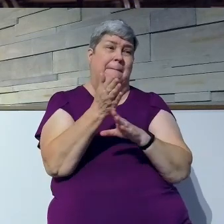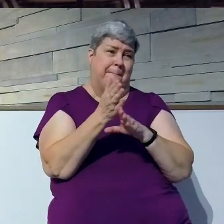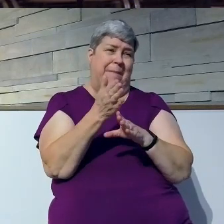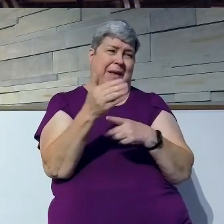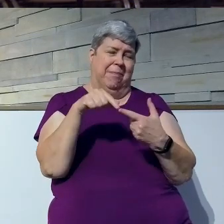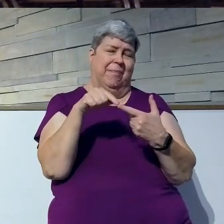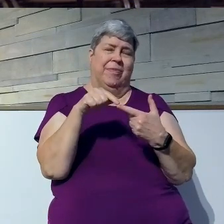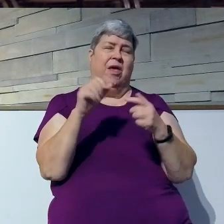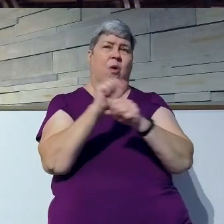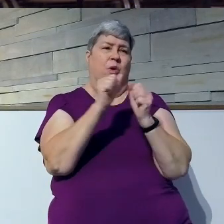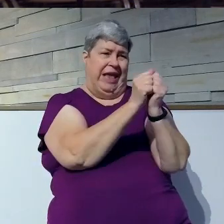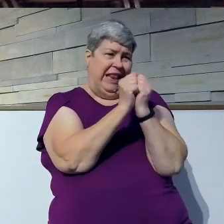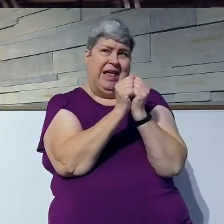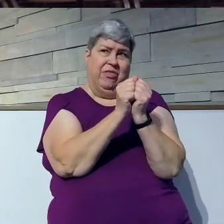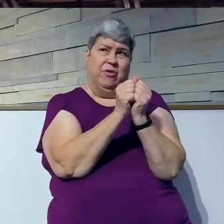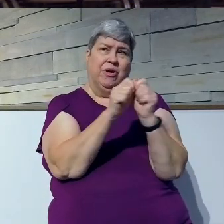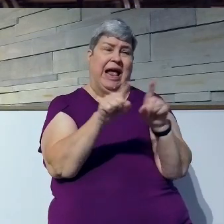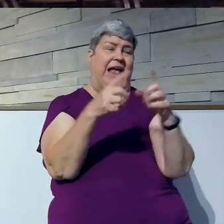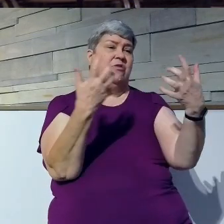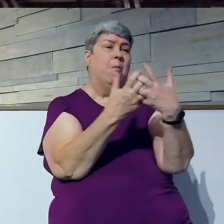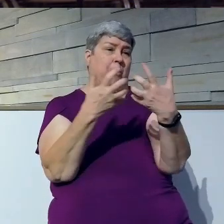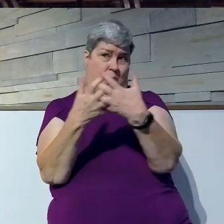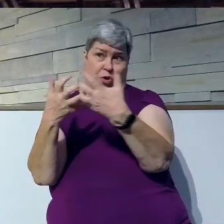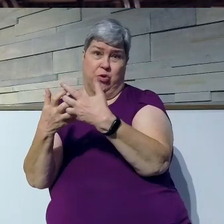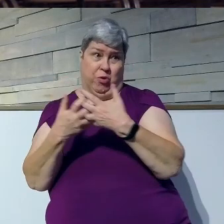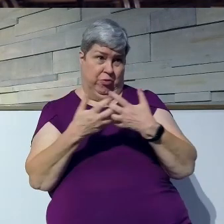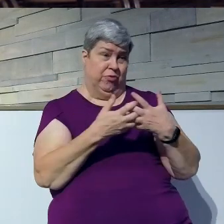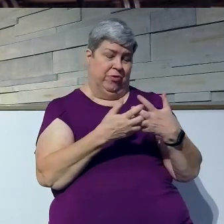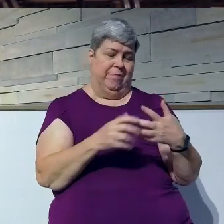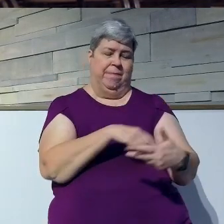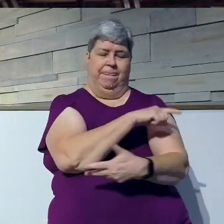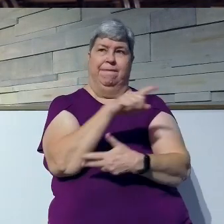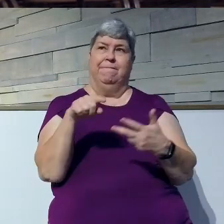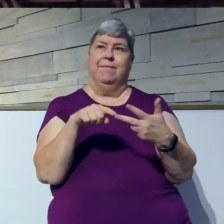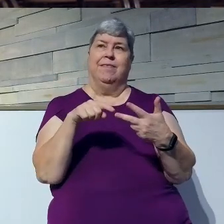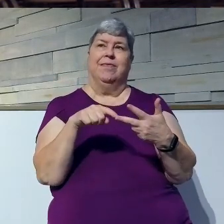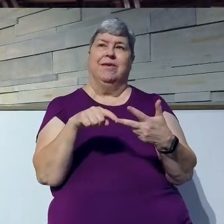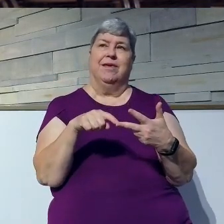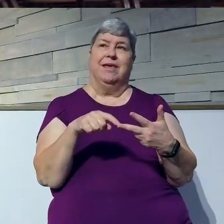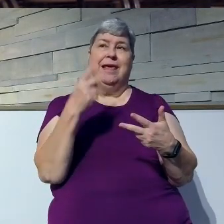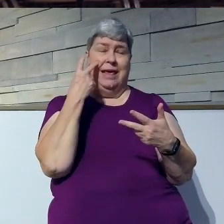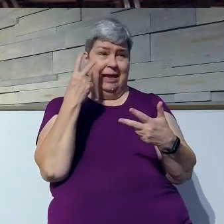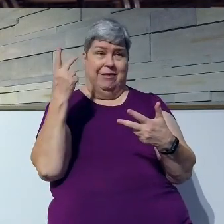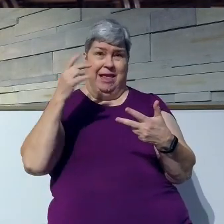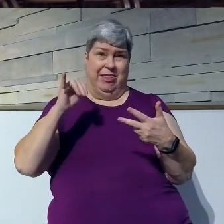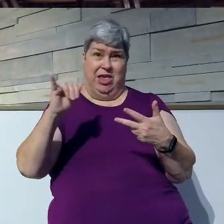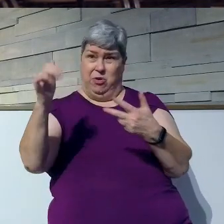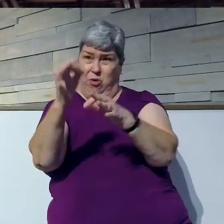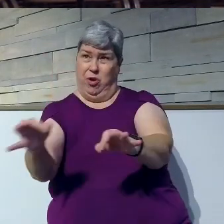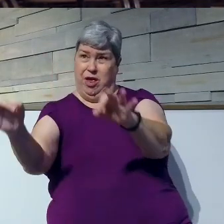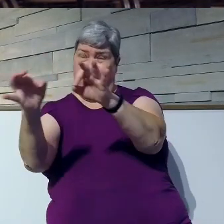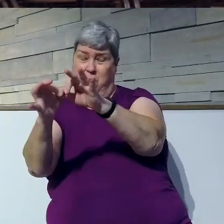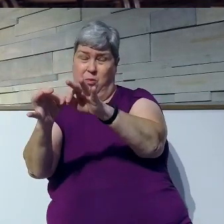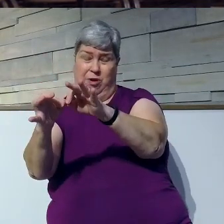of my sermon, working with one another as partners. And then once we do that, we'll come to the third point, seeing the eternal importance